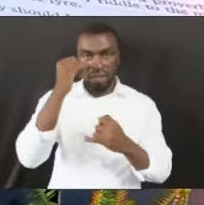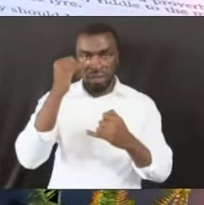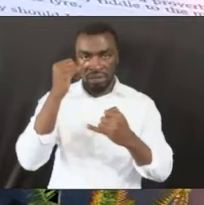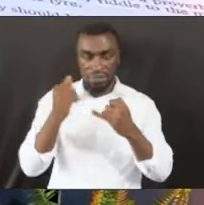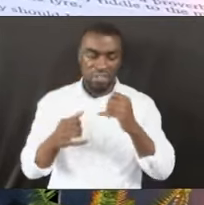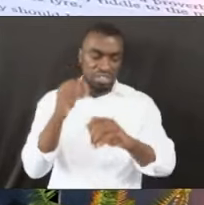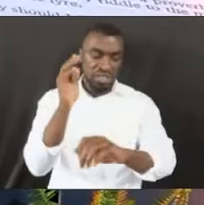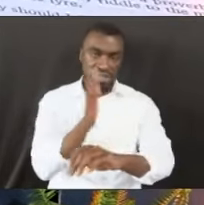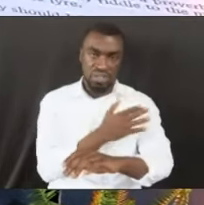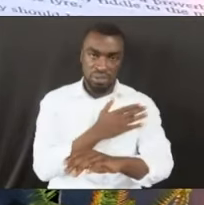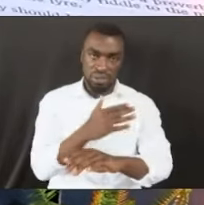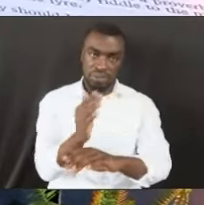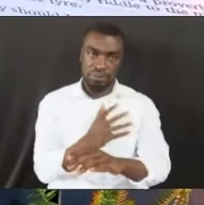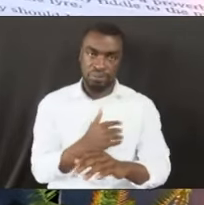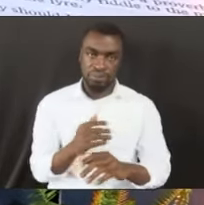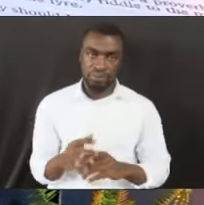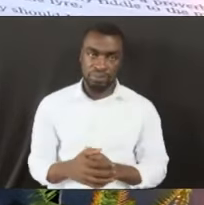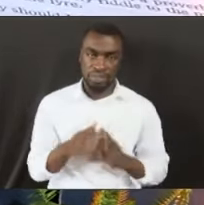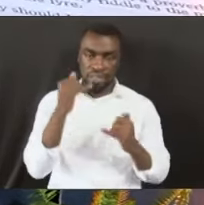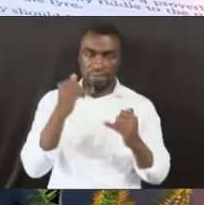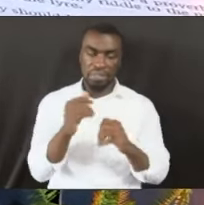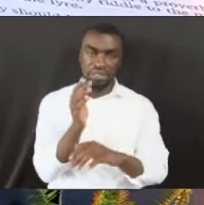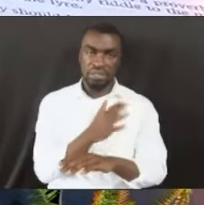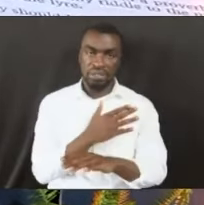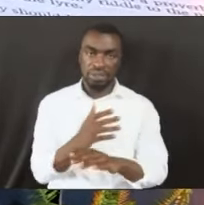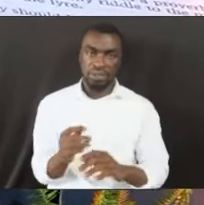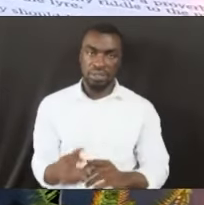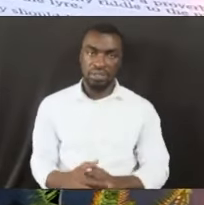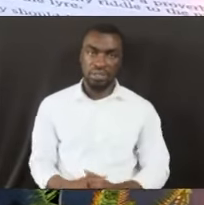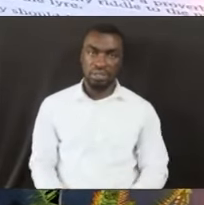So we're going to do the closing song.